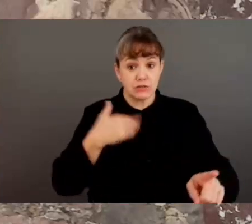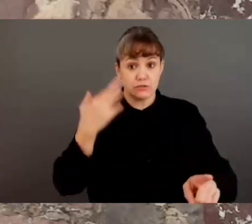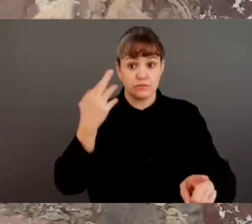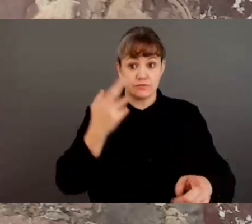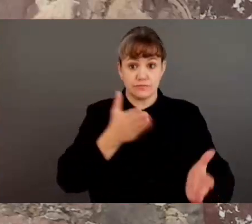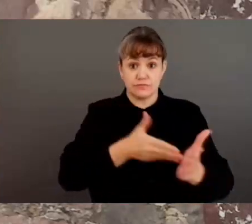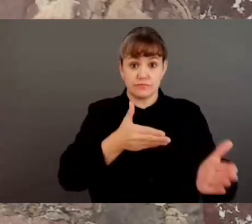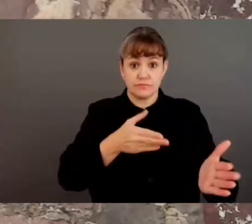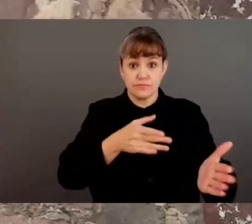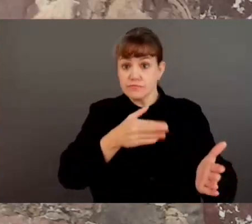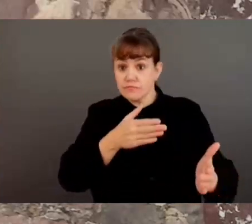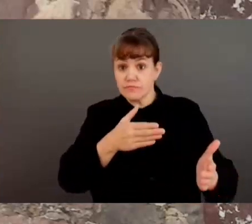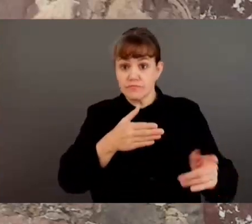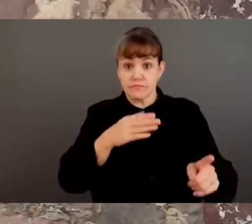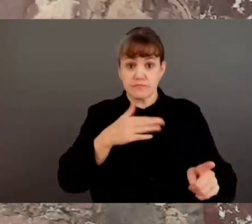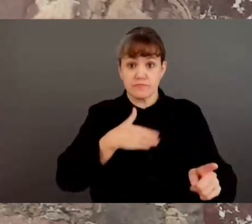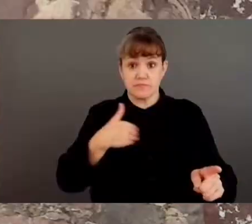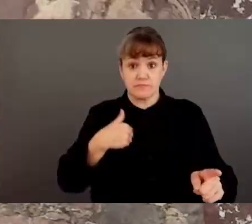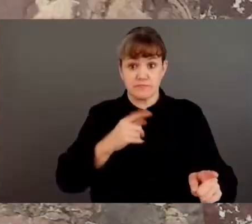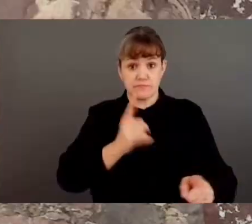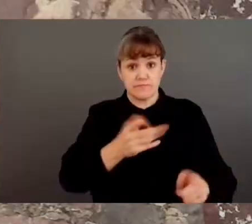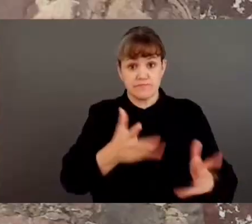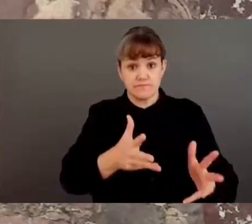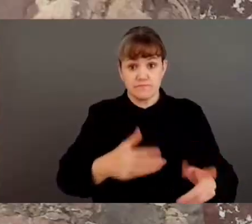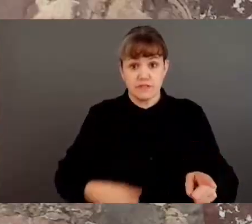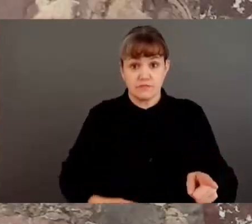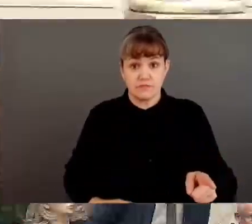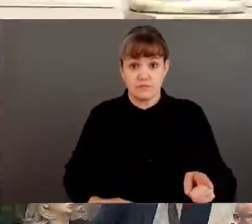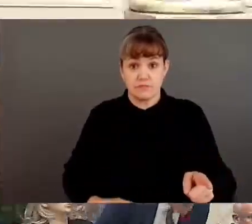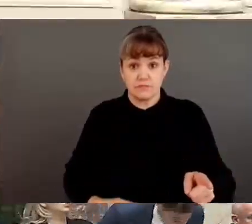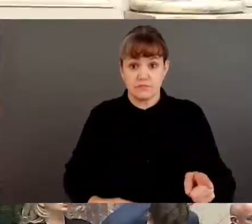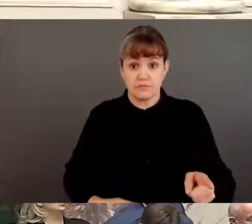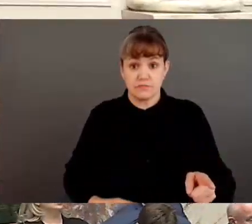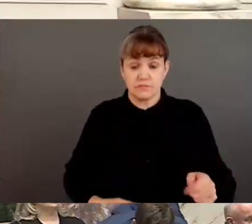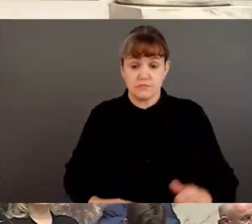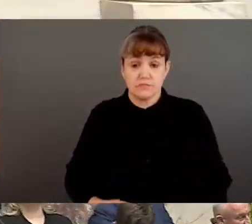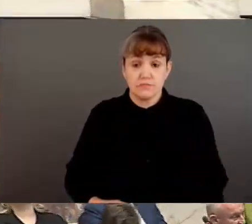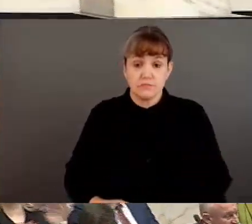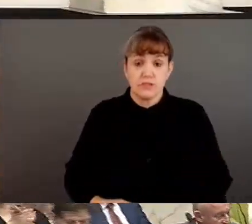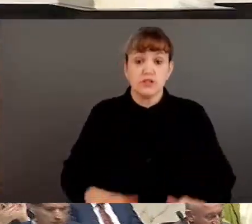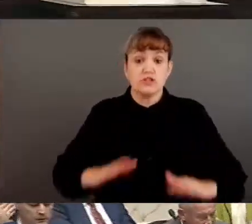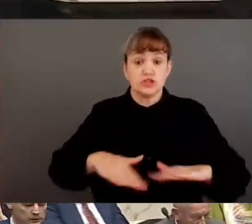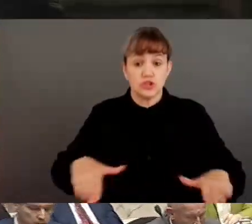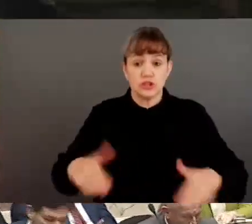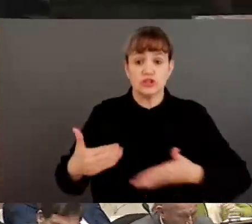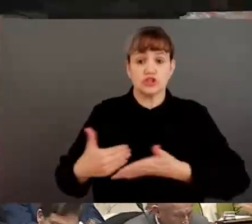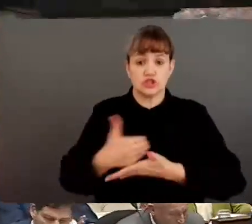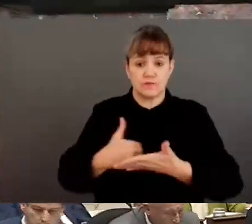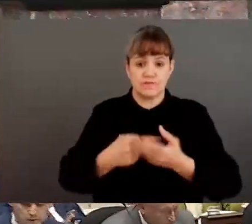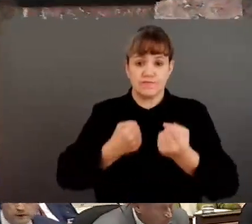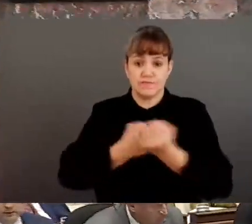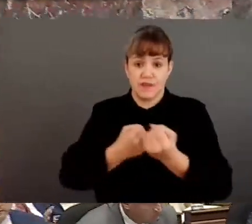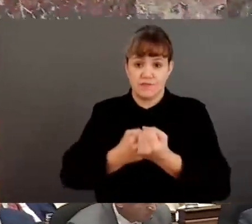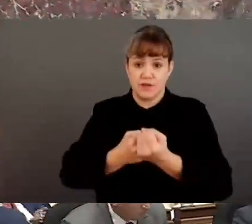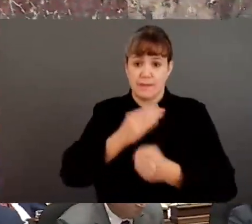These are issues of our time, and they deserve better than the treatment of the opposition, Honourable Speaker. The bell and the question period.